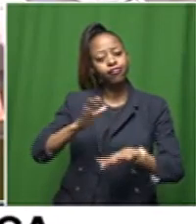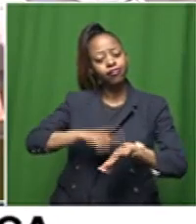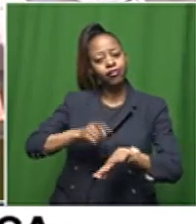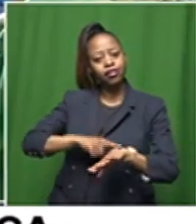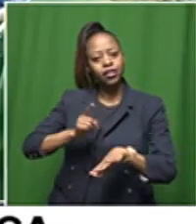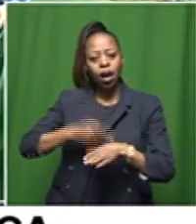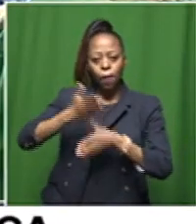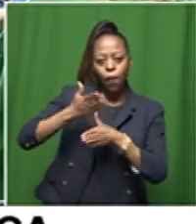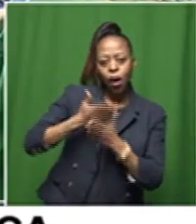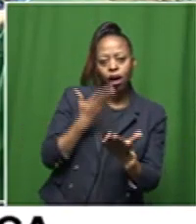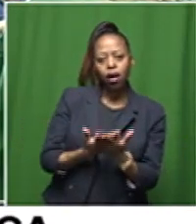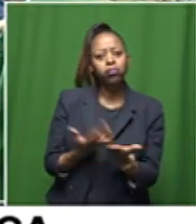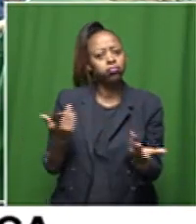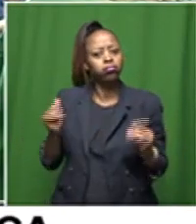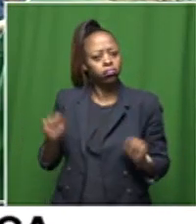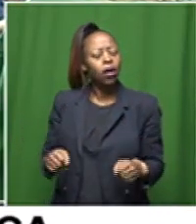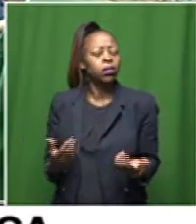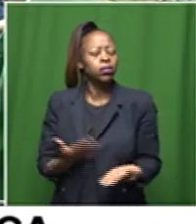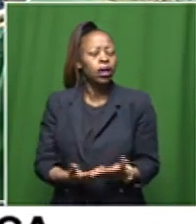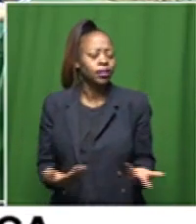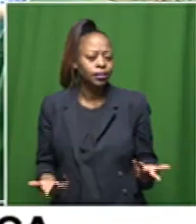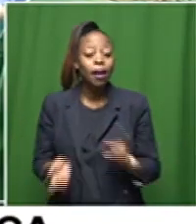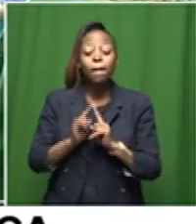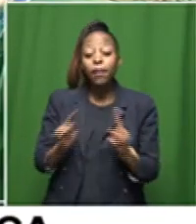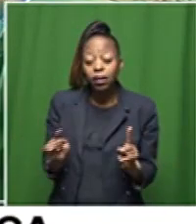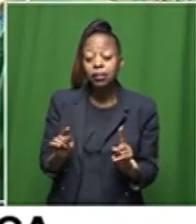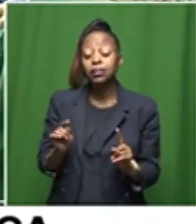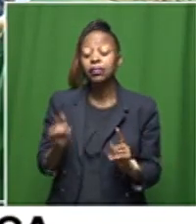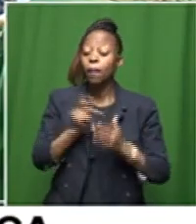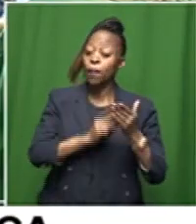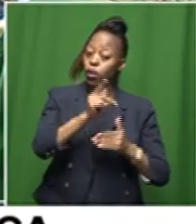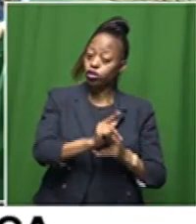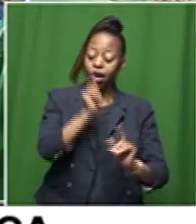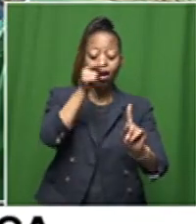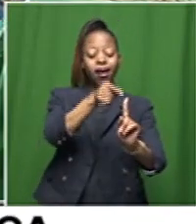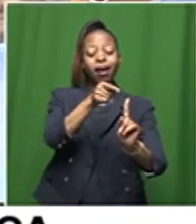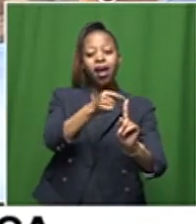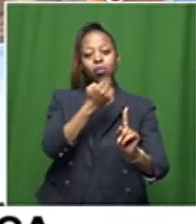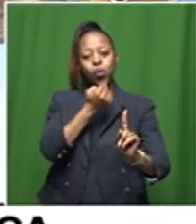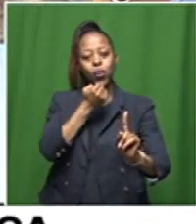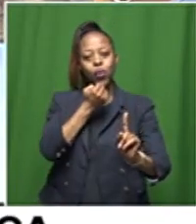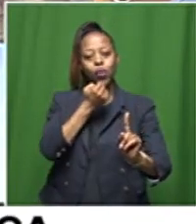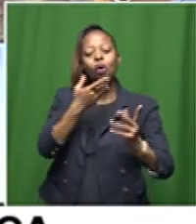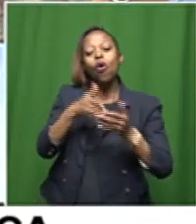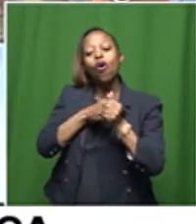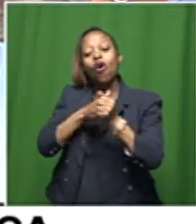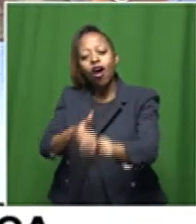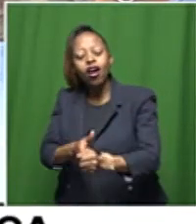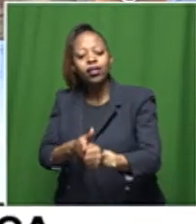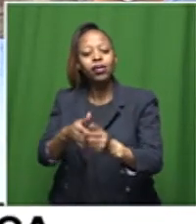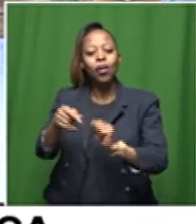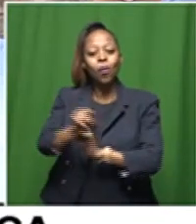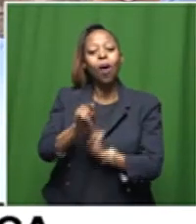time to be operated, they should be. But mainly, the project, it's being guided by the